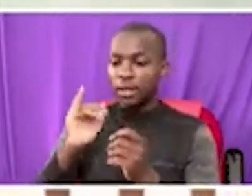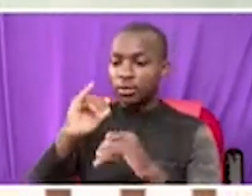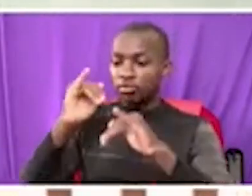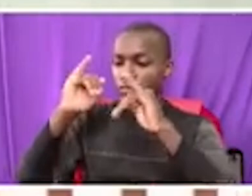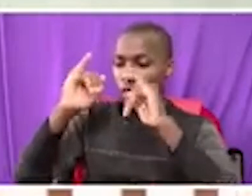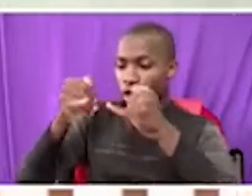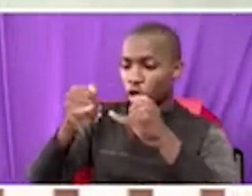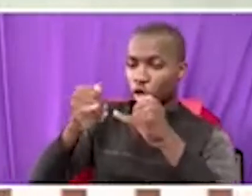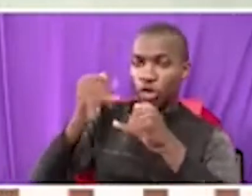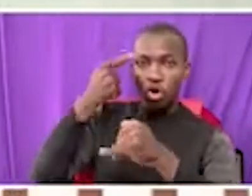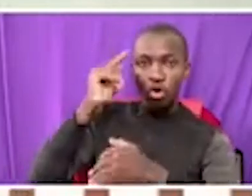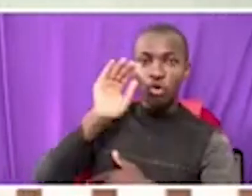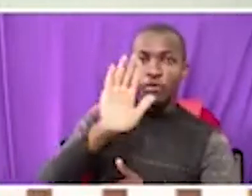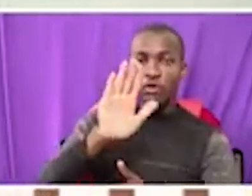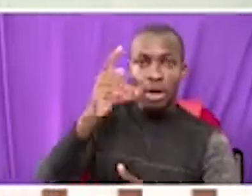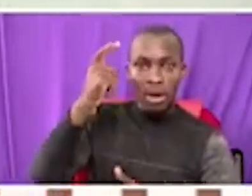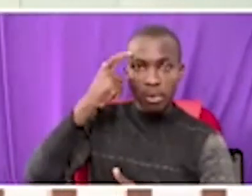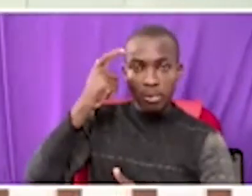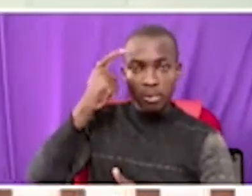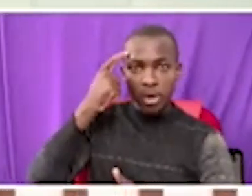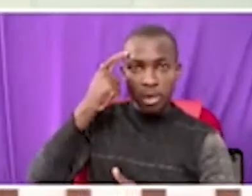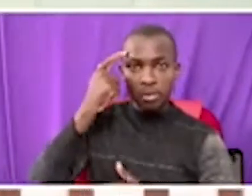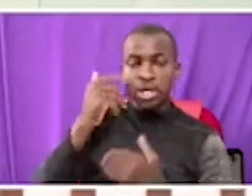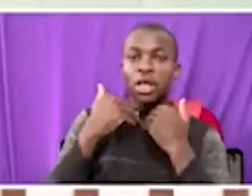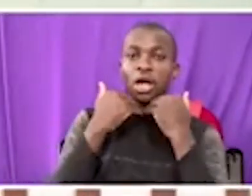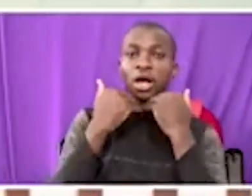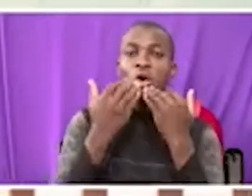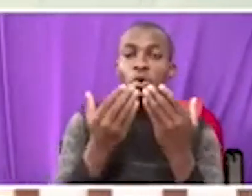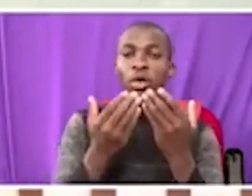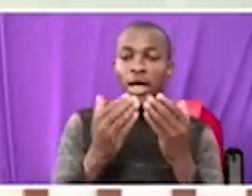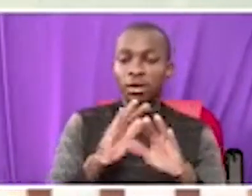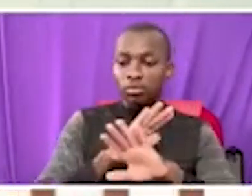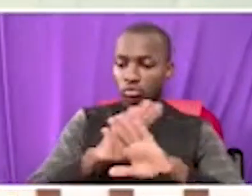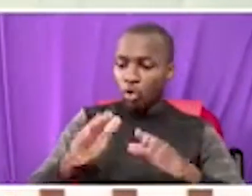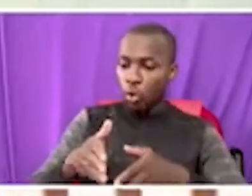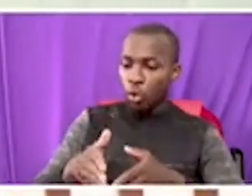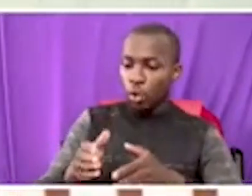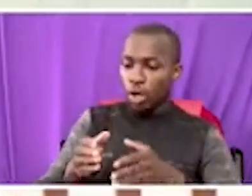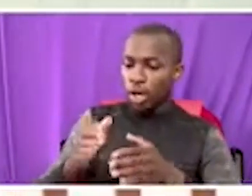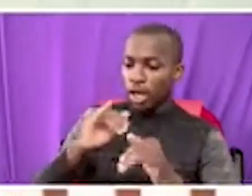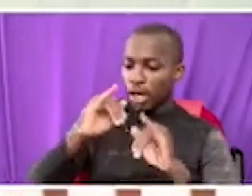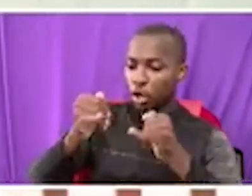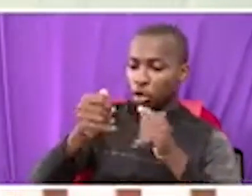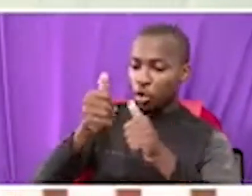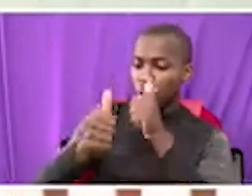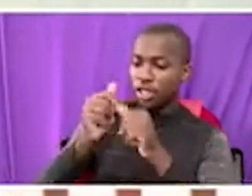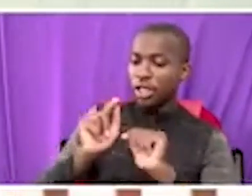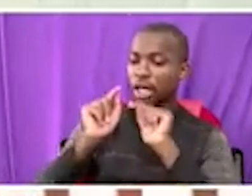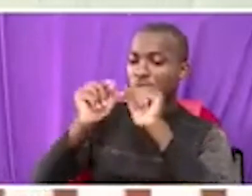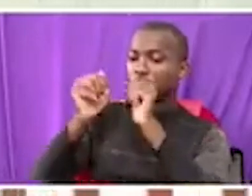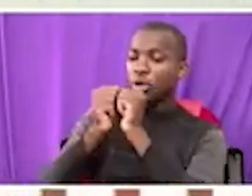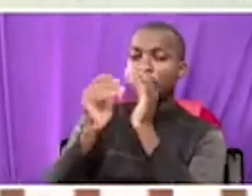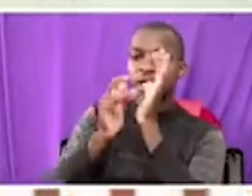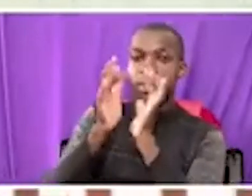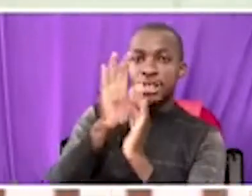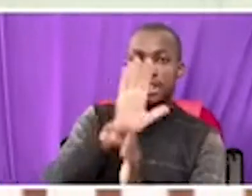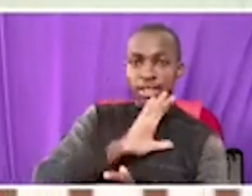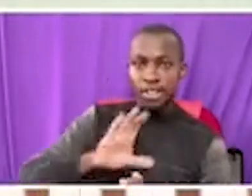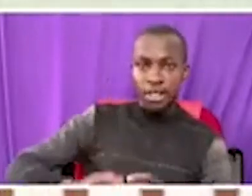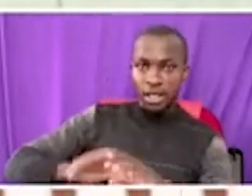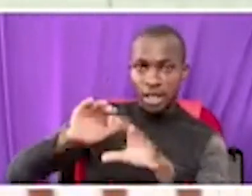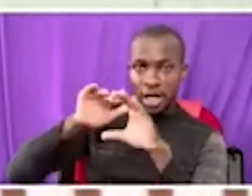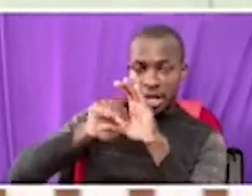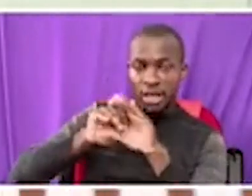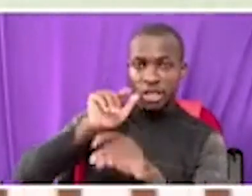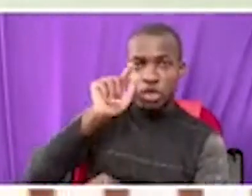of your mind. There's a certain renewal that comes with Jesus Christ upon you and